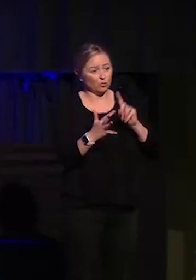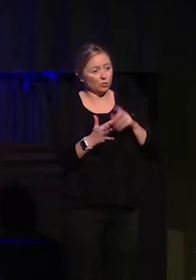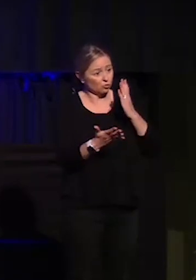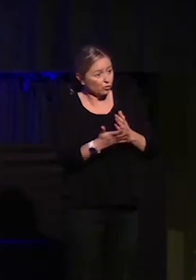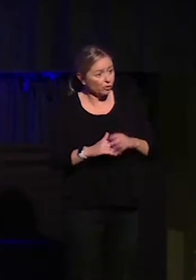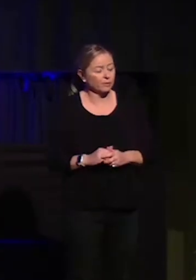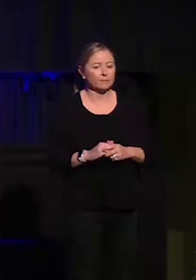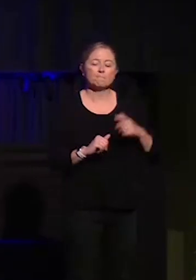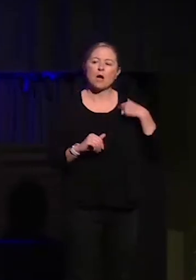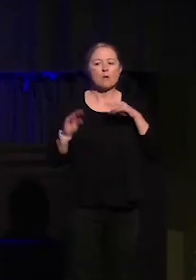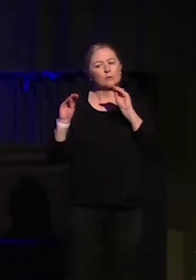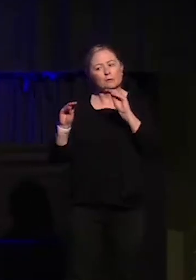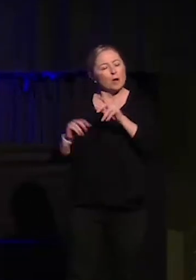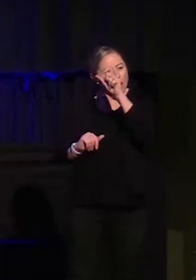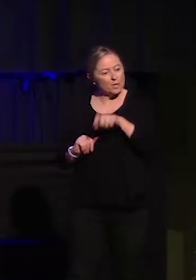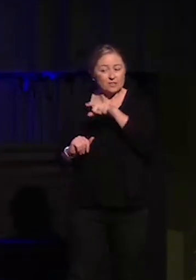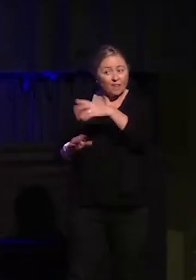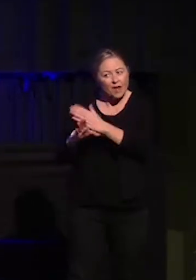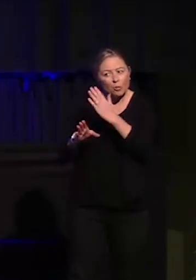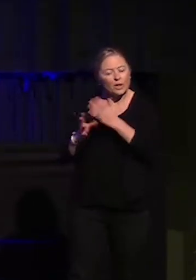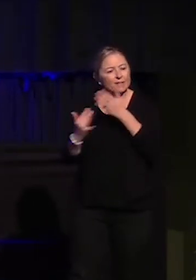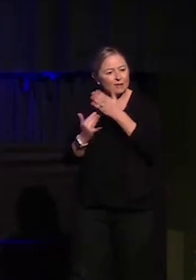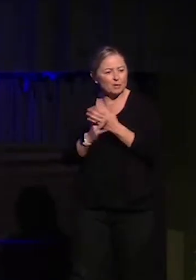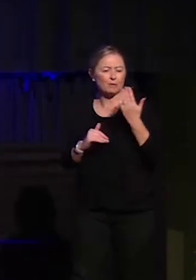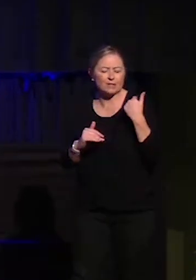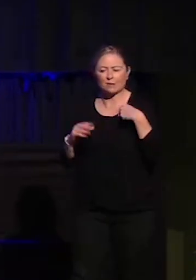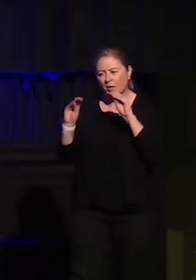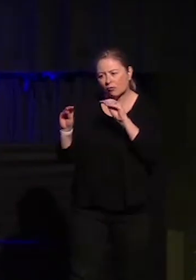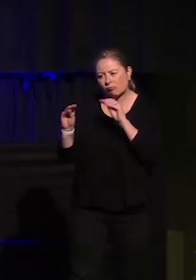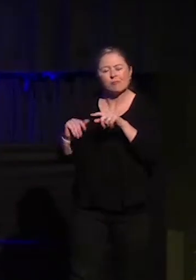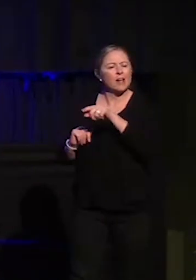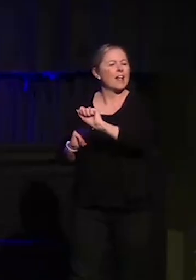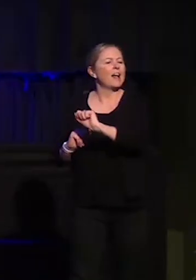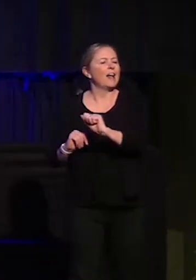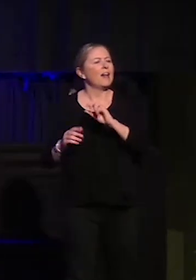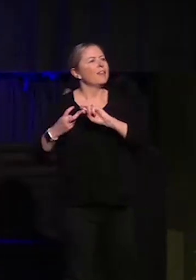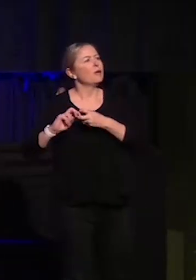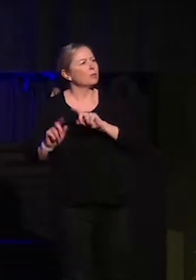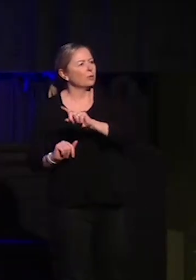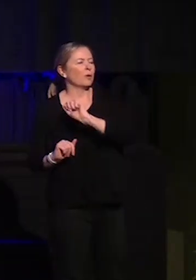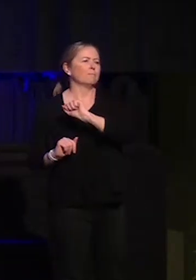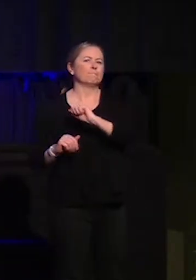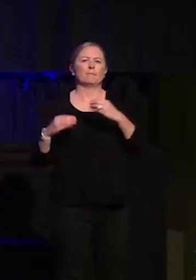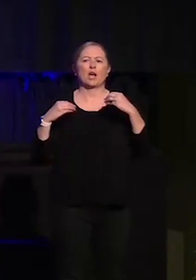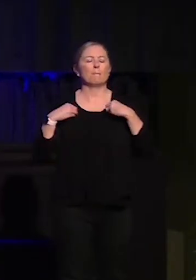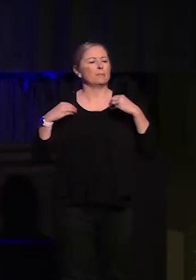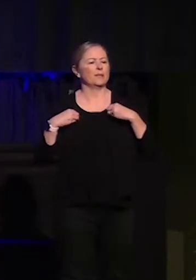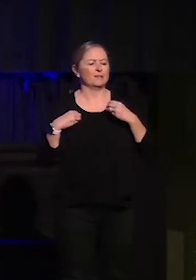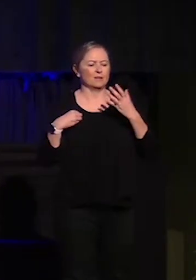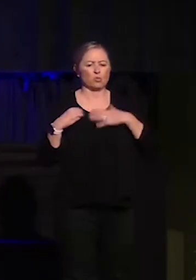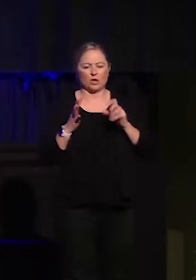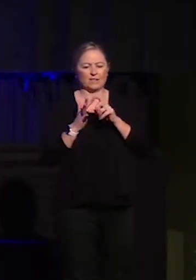I was coaching someone the other day who works in accessibility and has that age-old problem by a business that wants data for